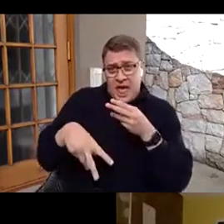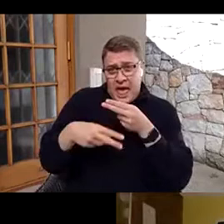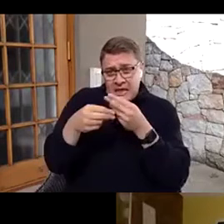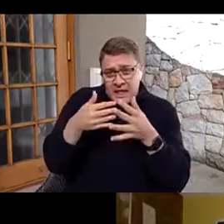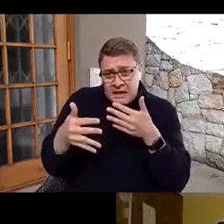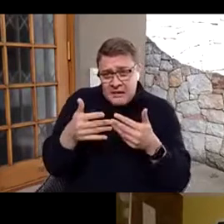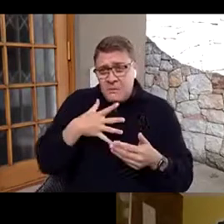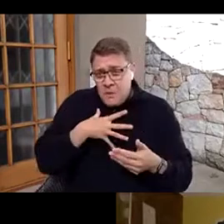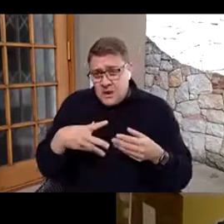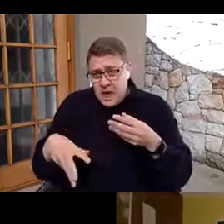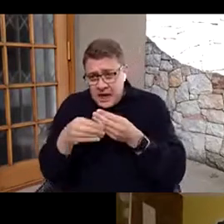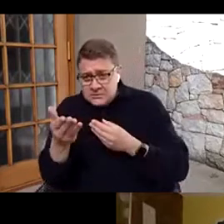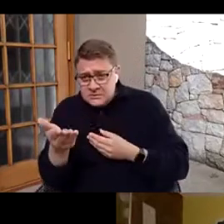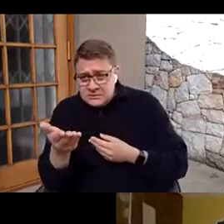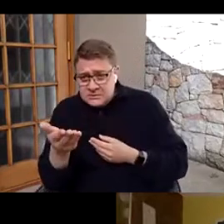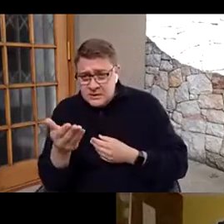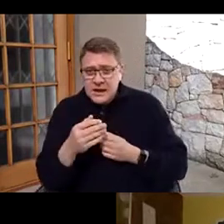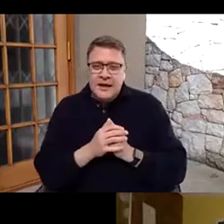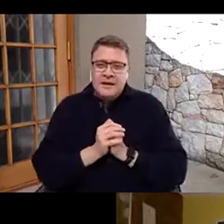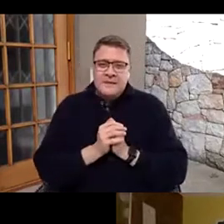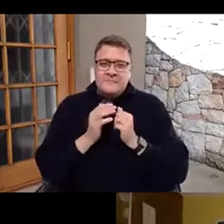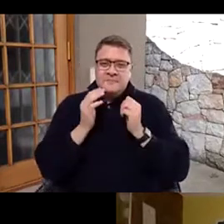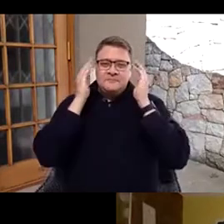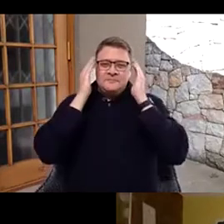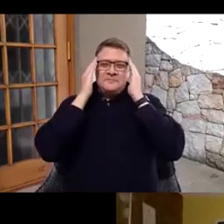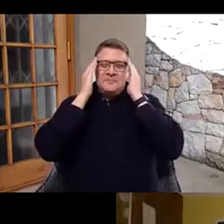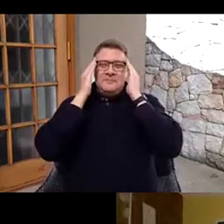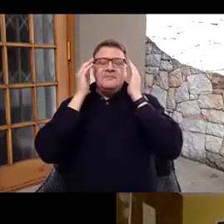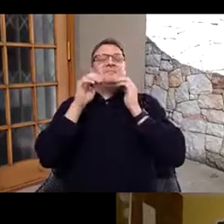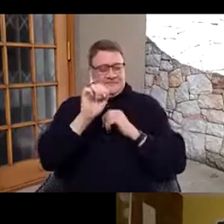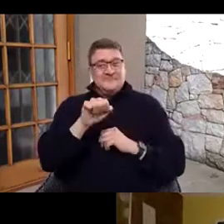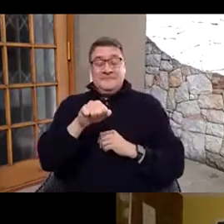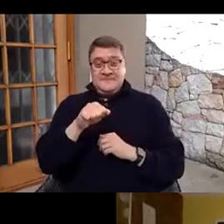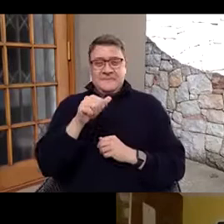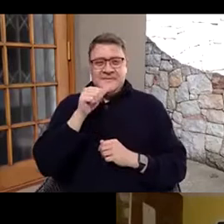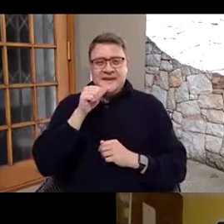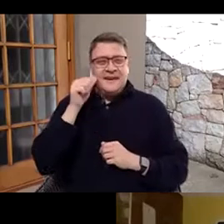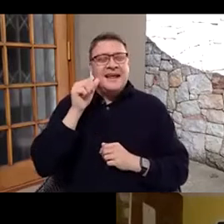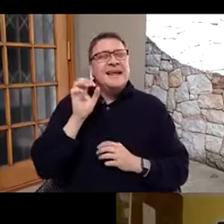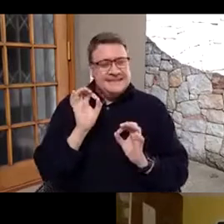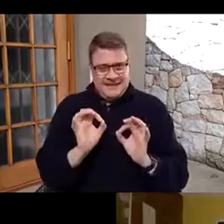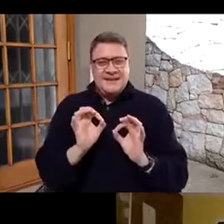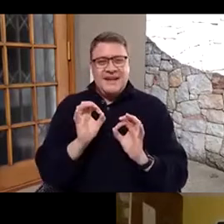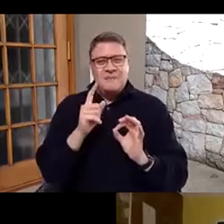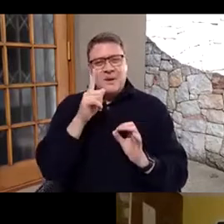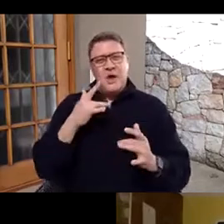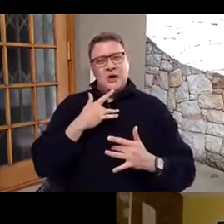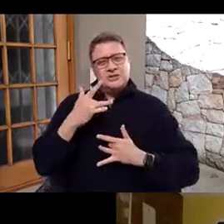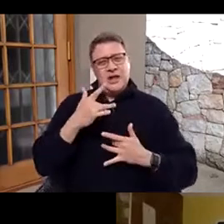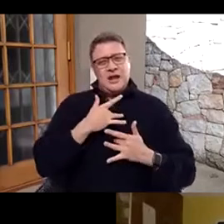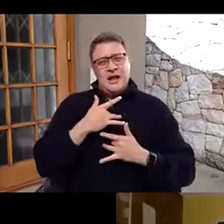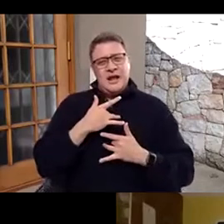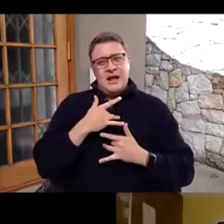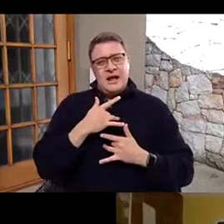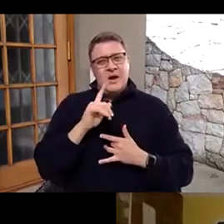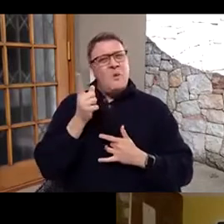anything to that. No, definitely. When we chatted, that was definitely came up, and I had a concern that what did the